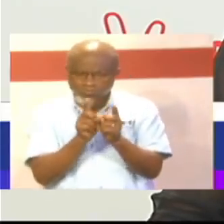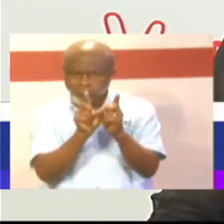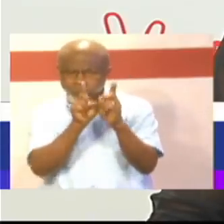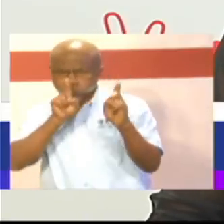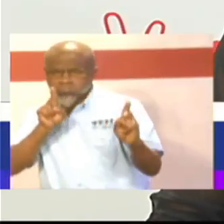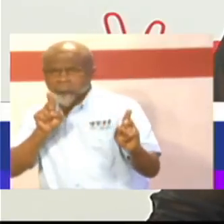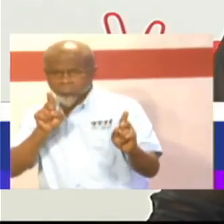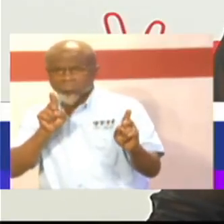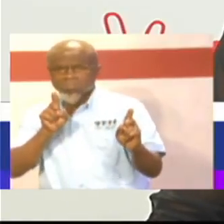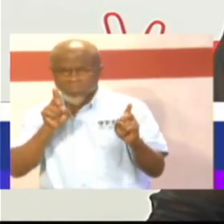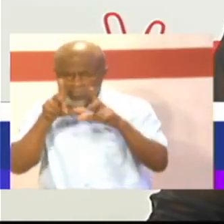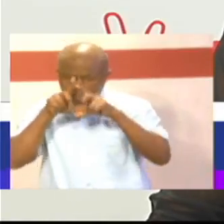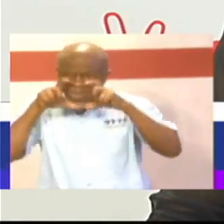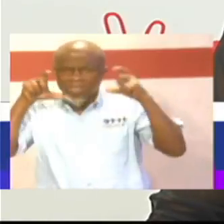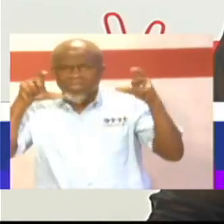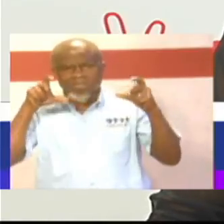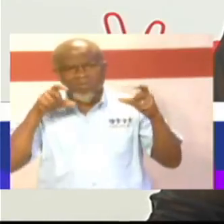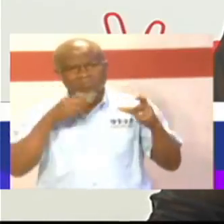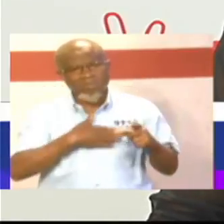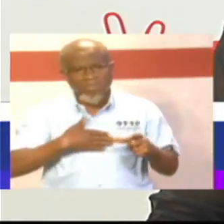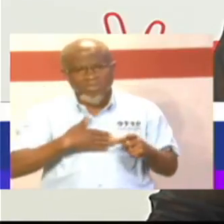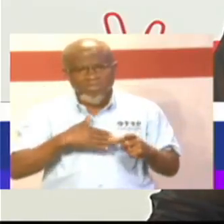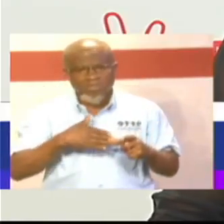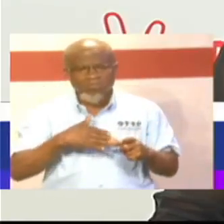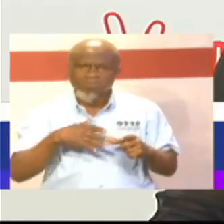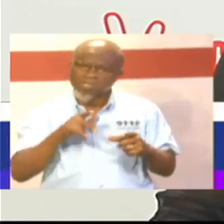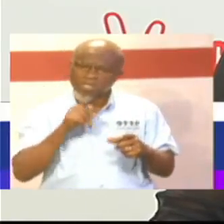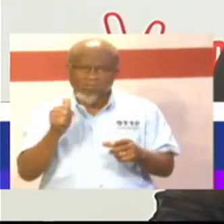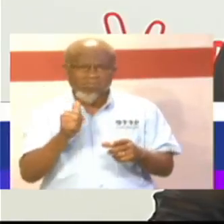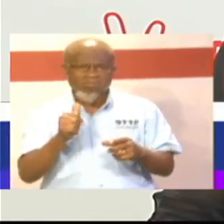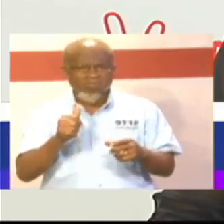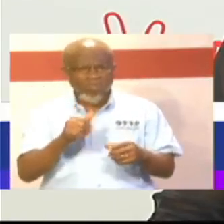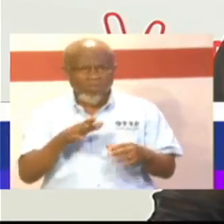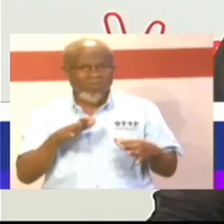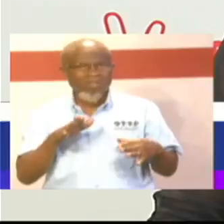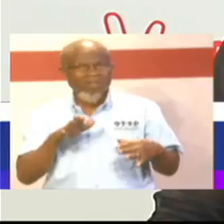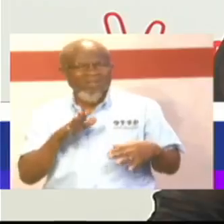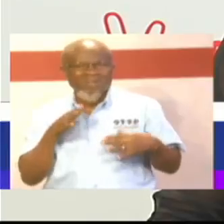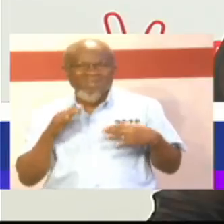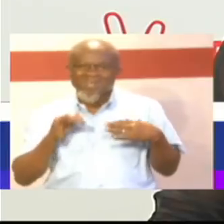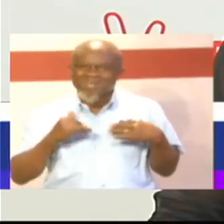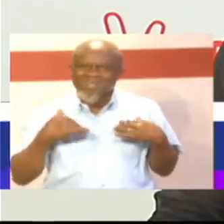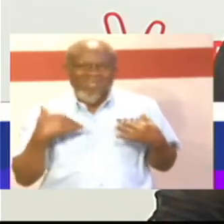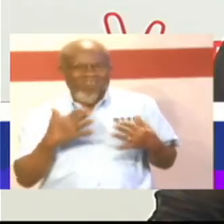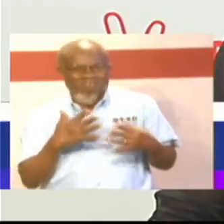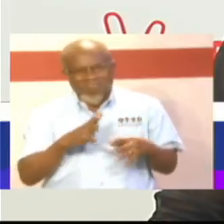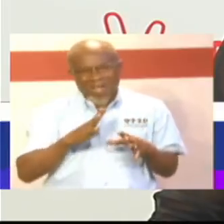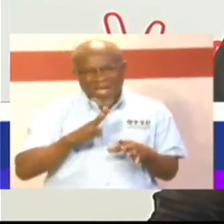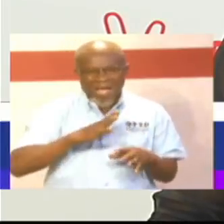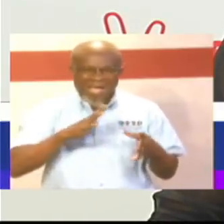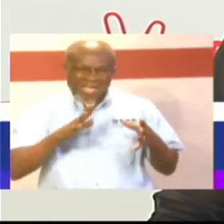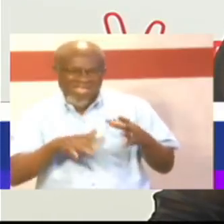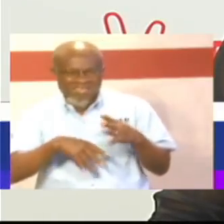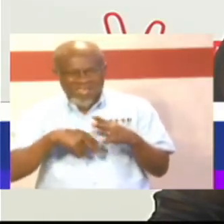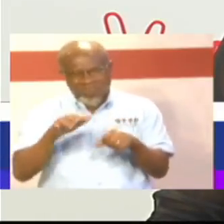to commingling. Let us not be prematurely comforted or become complacent by the fact that we are